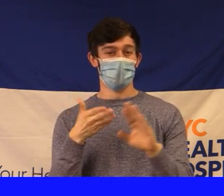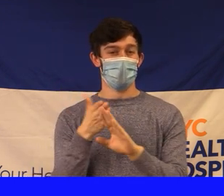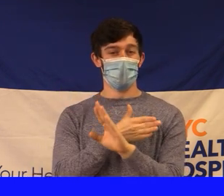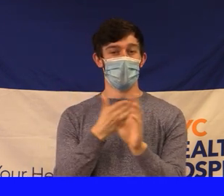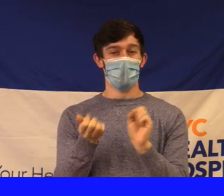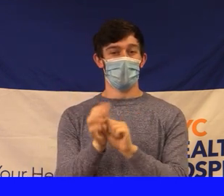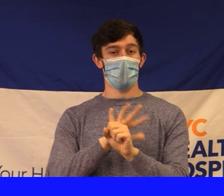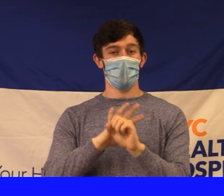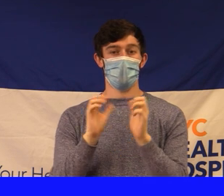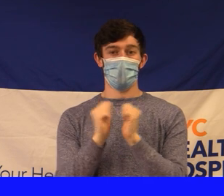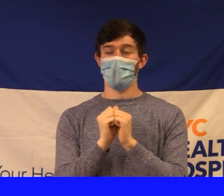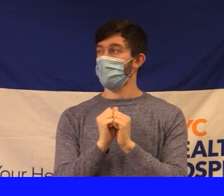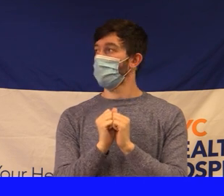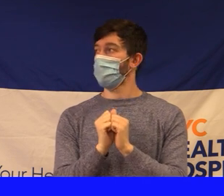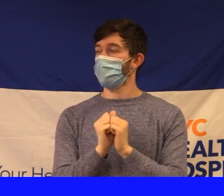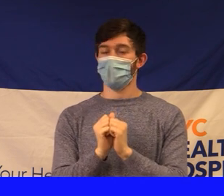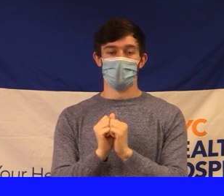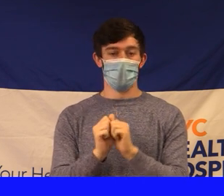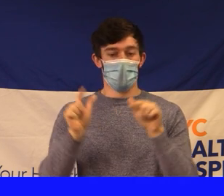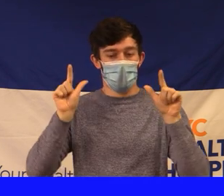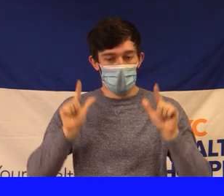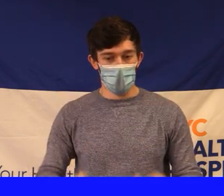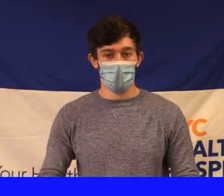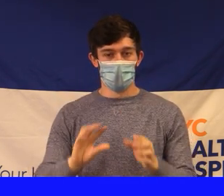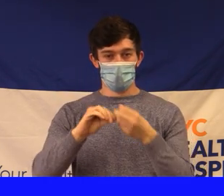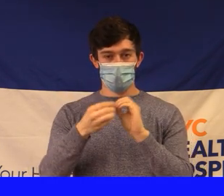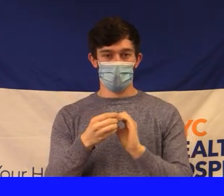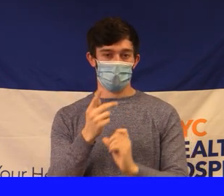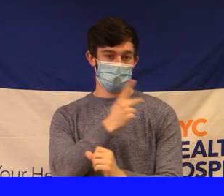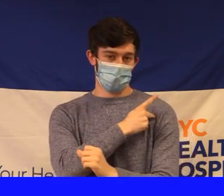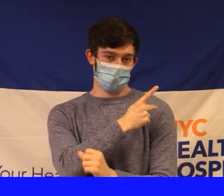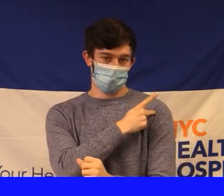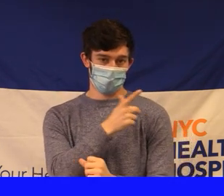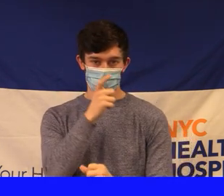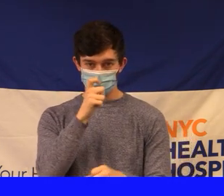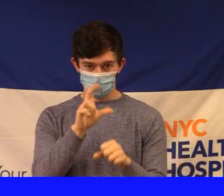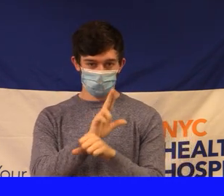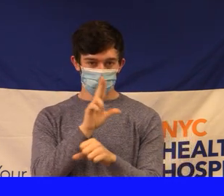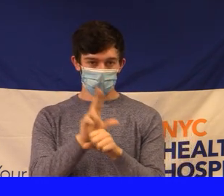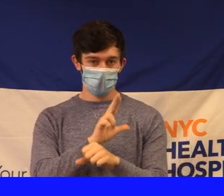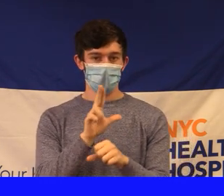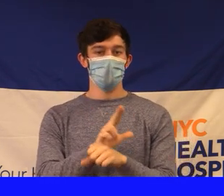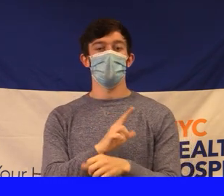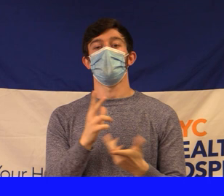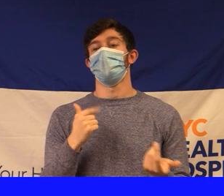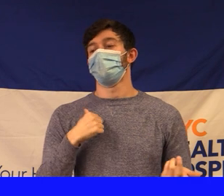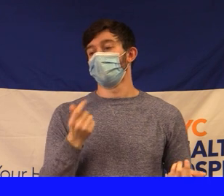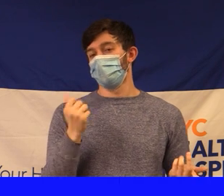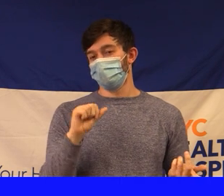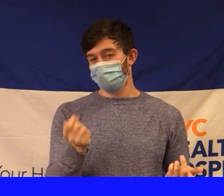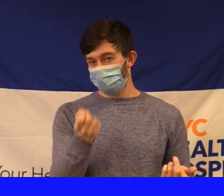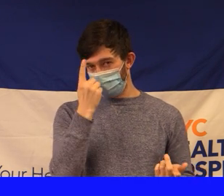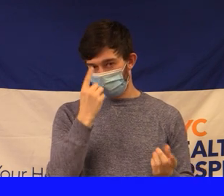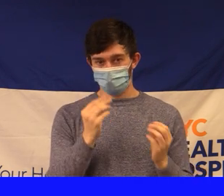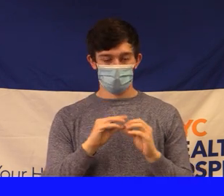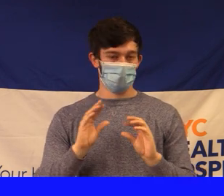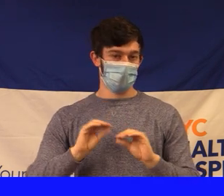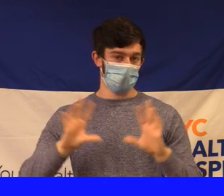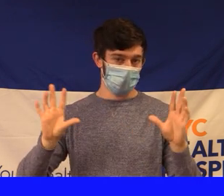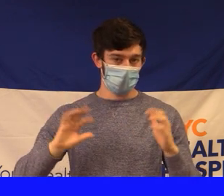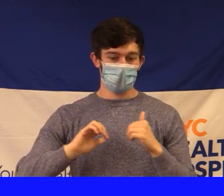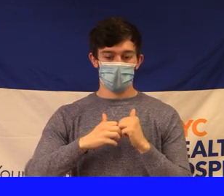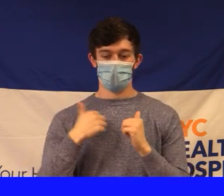a lot lower volume of patients. So understanding more how you maintain